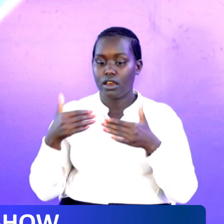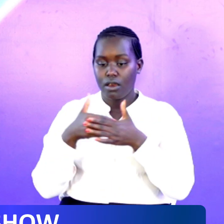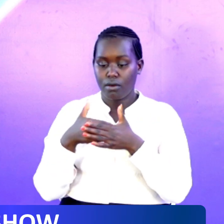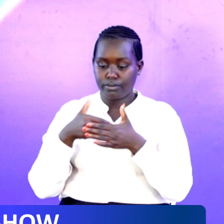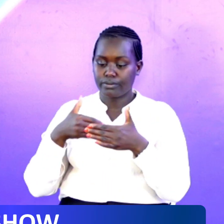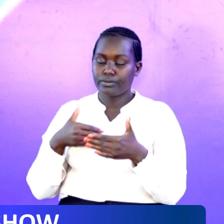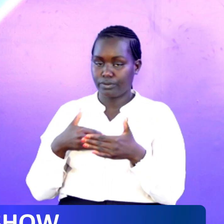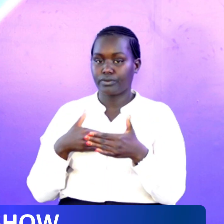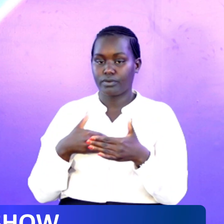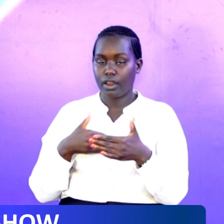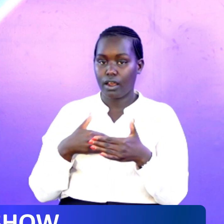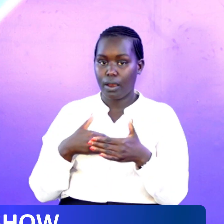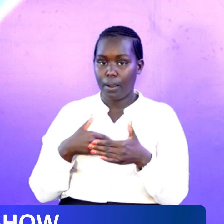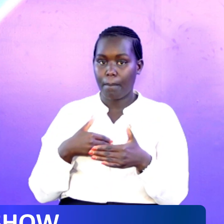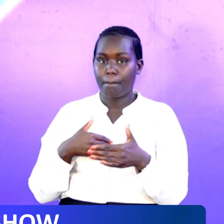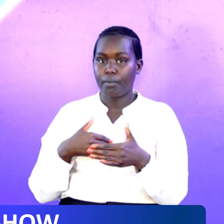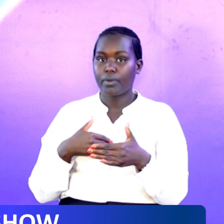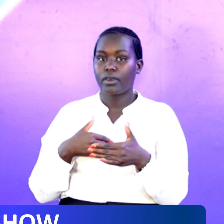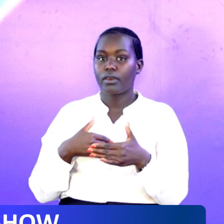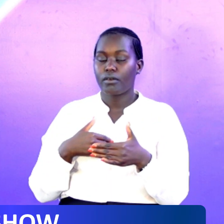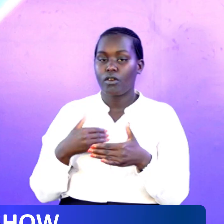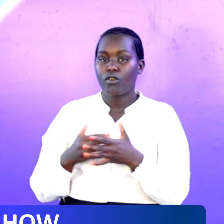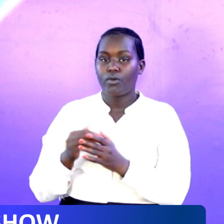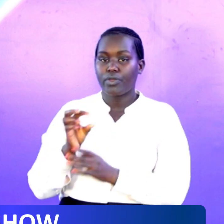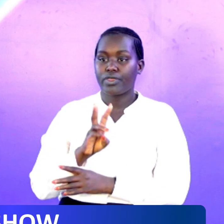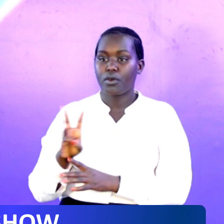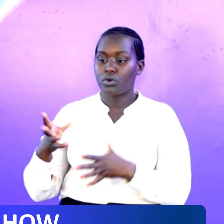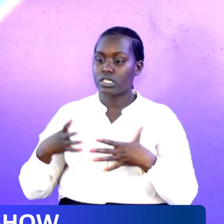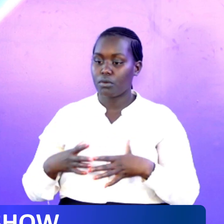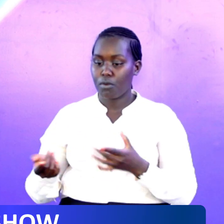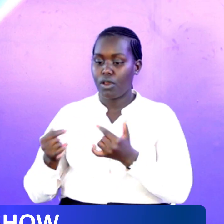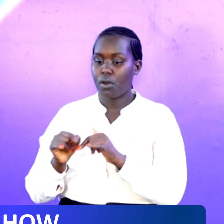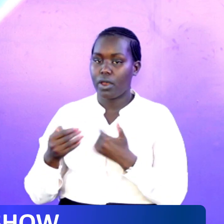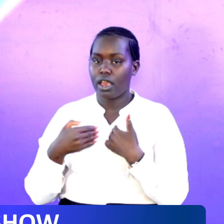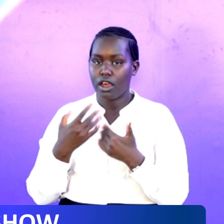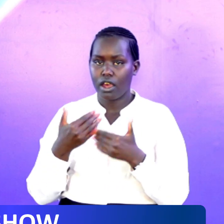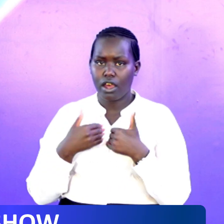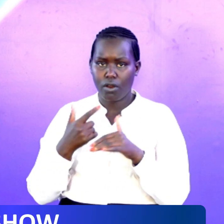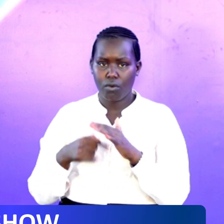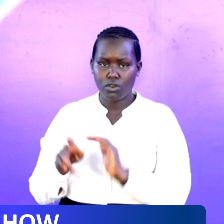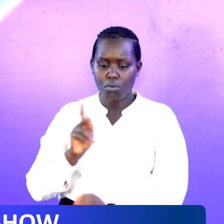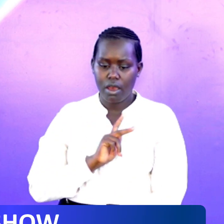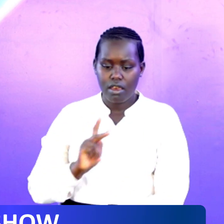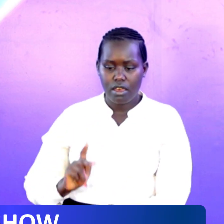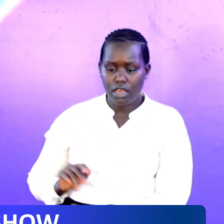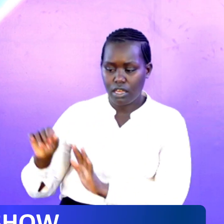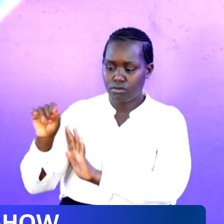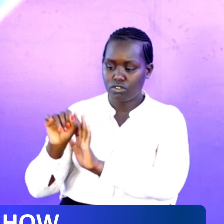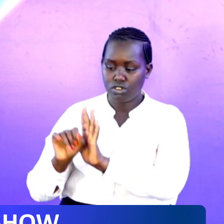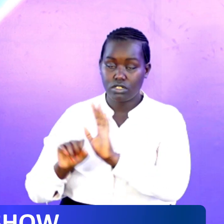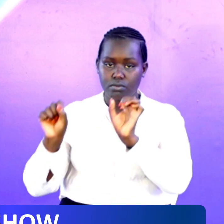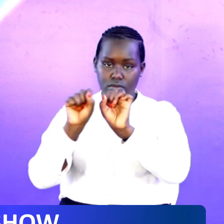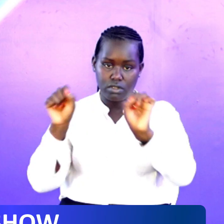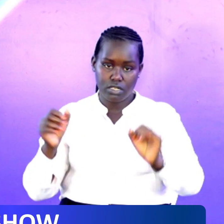Before the Western people came here, we had what's called kinship. We were ruled by kinship system. Yes. Isn't